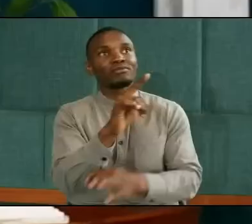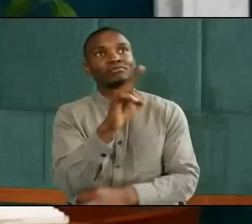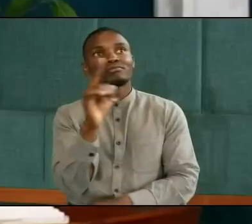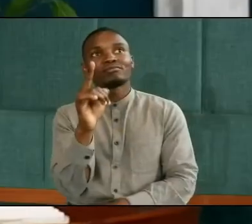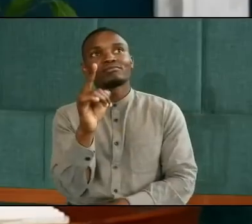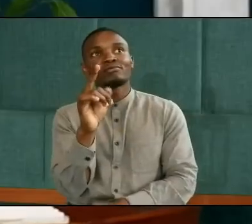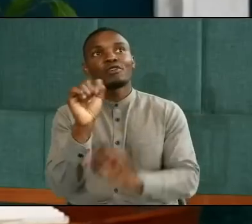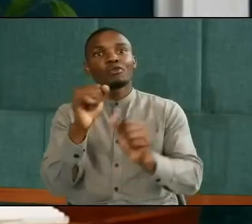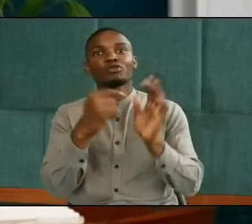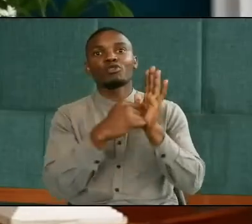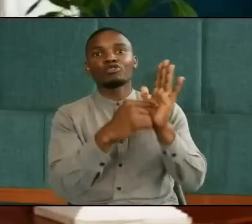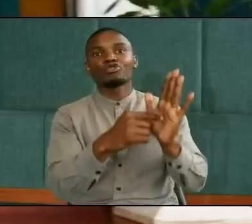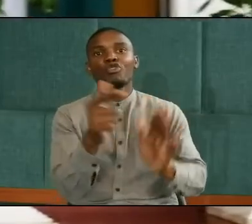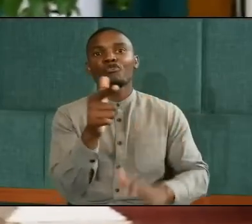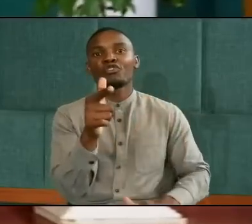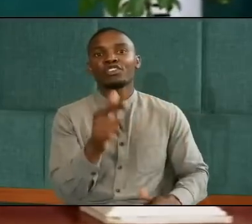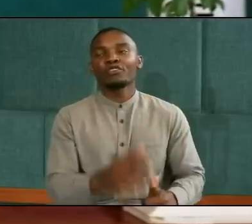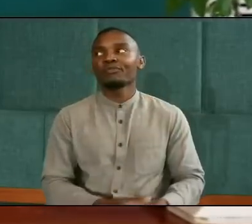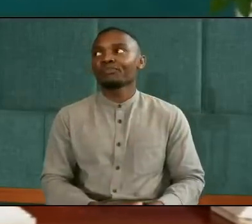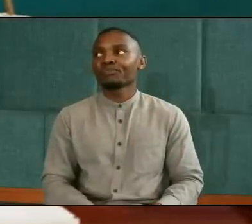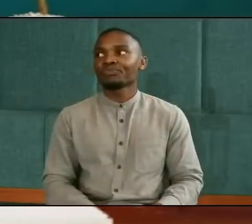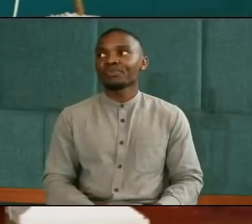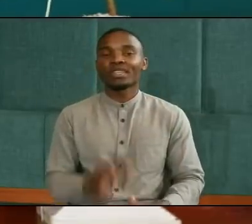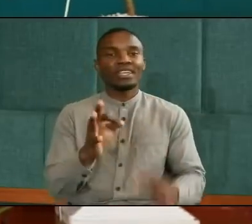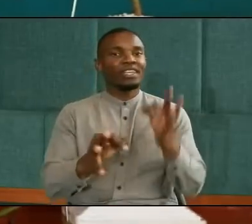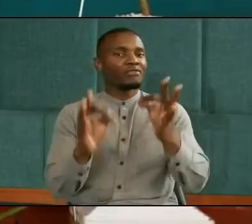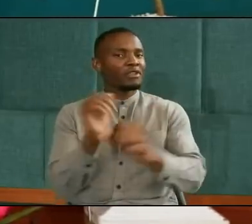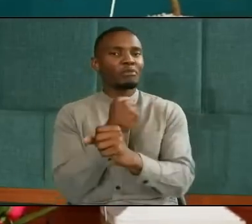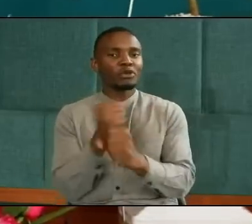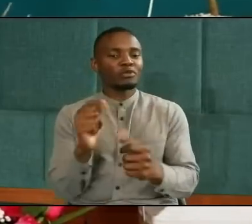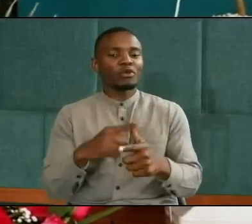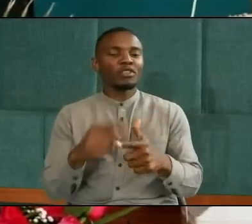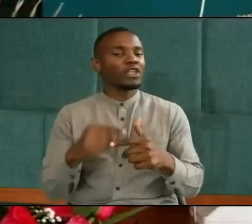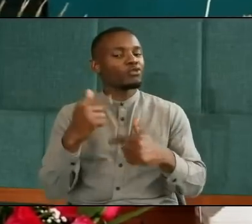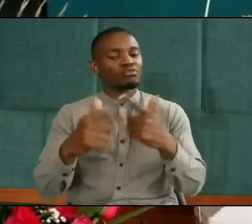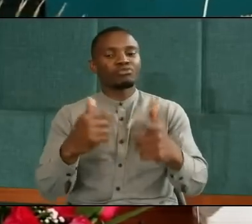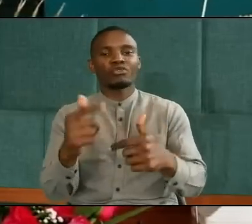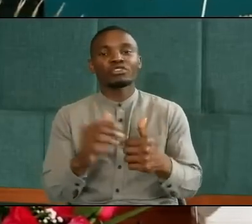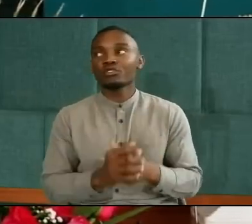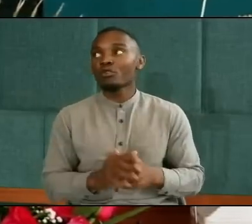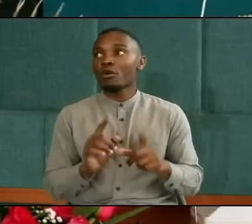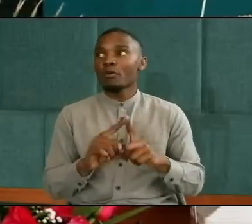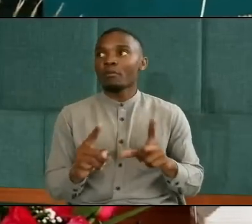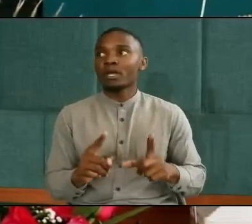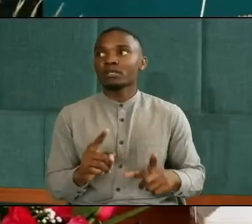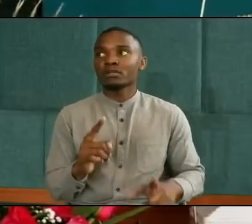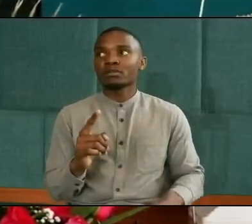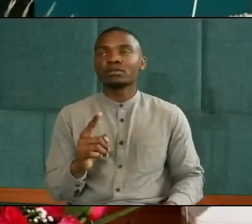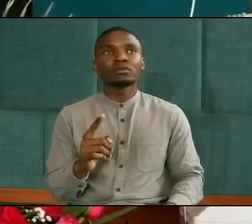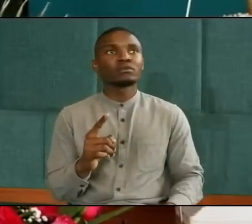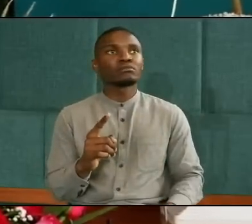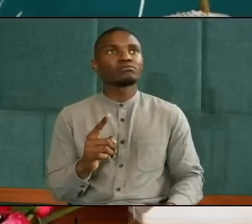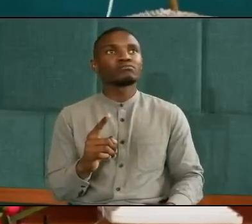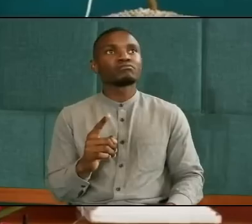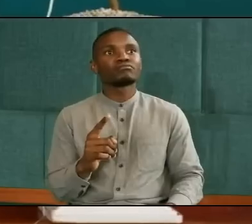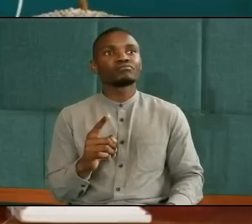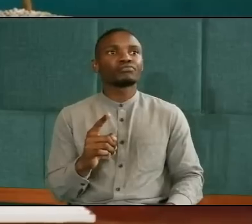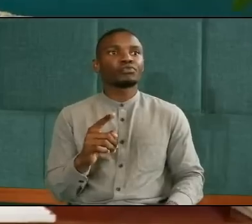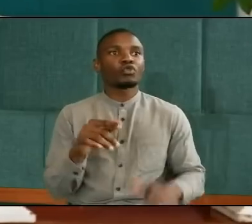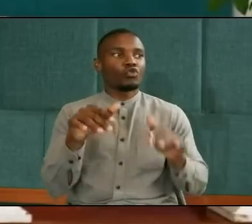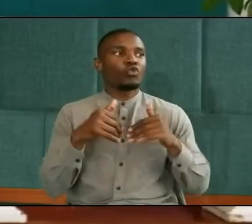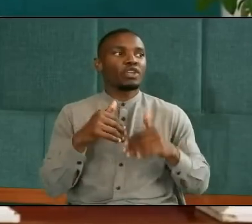one. If not, then we'll move on. But that is, are we going to get that?